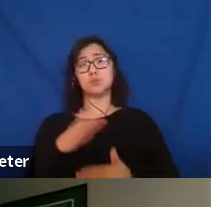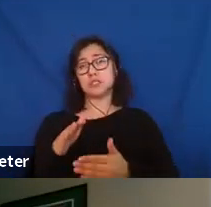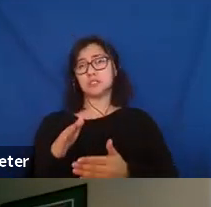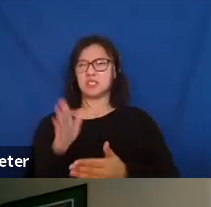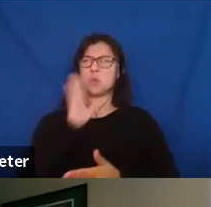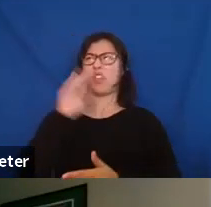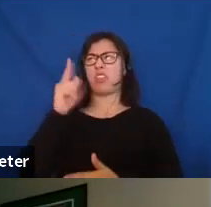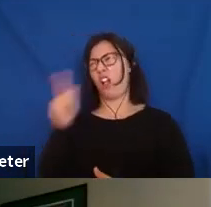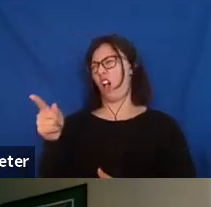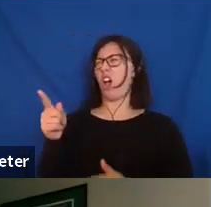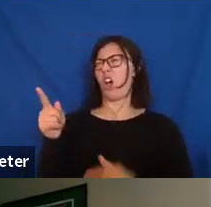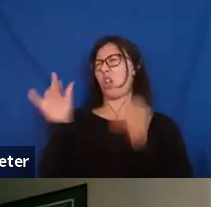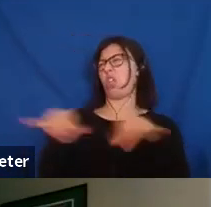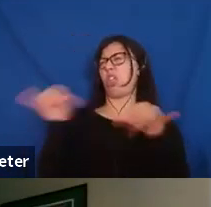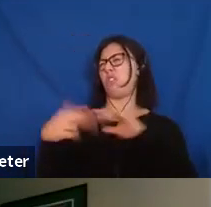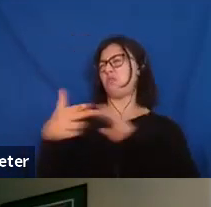No, I don't believe they would be.